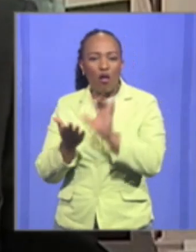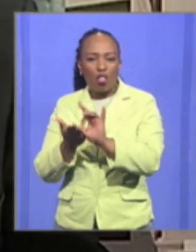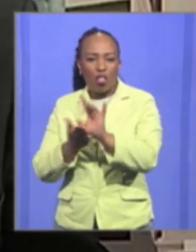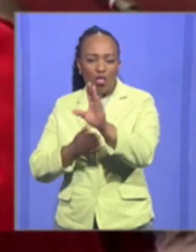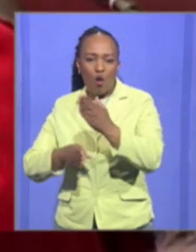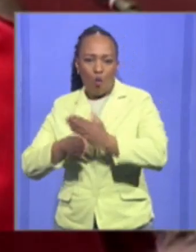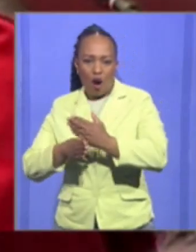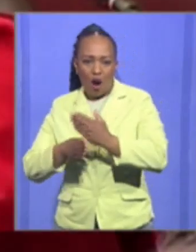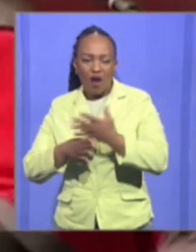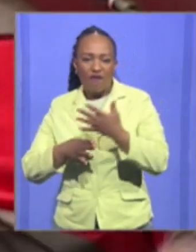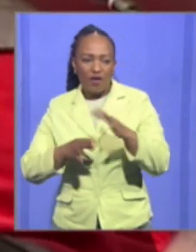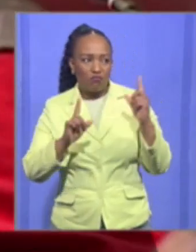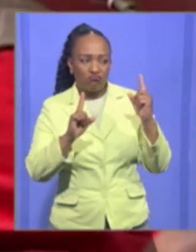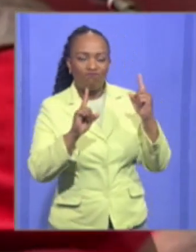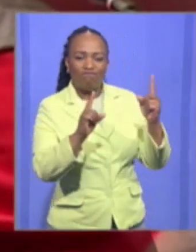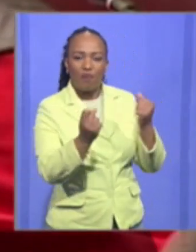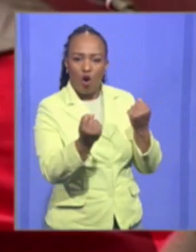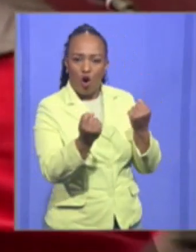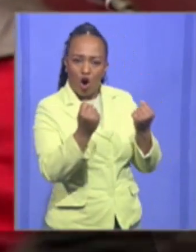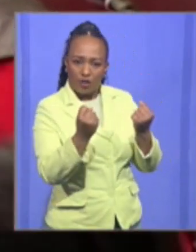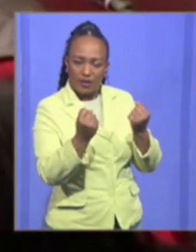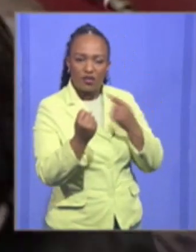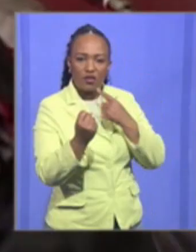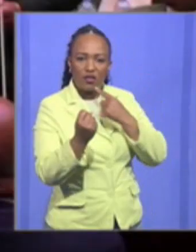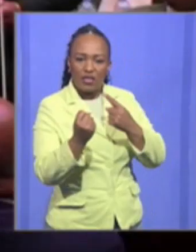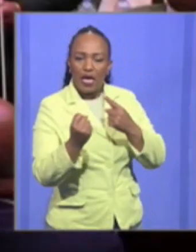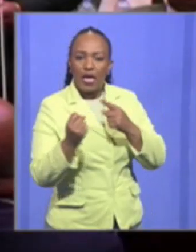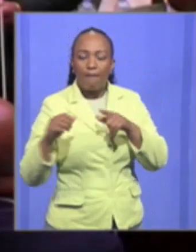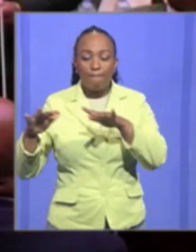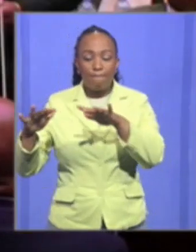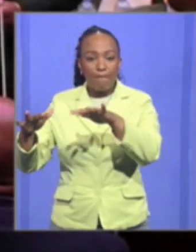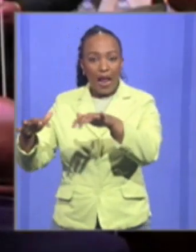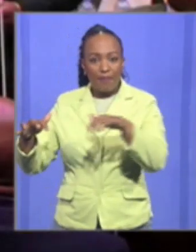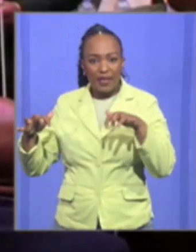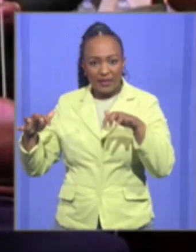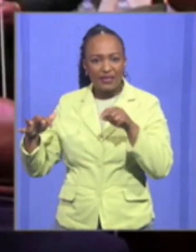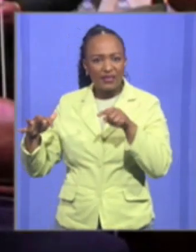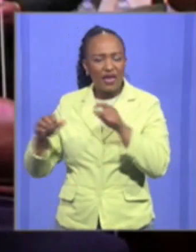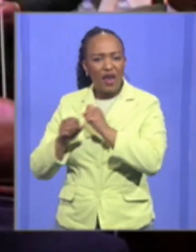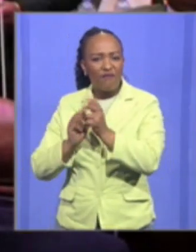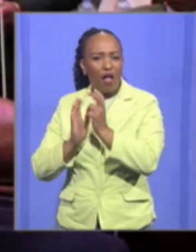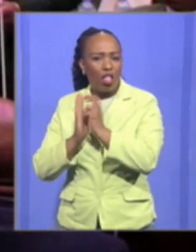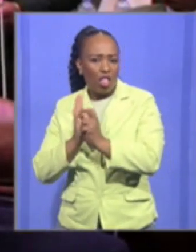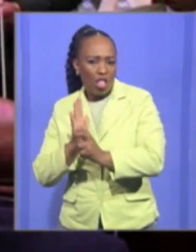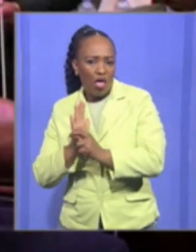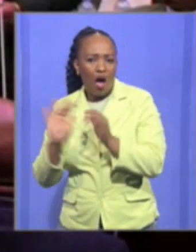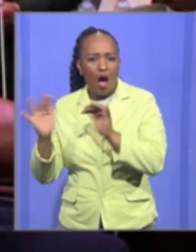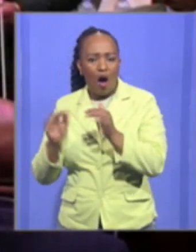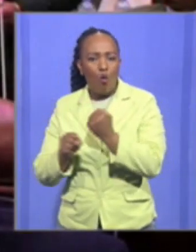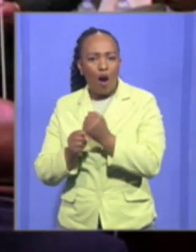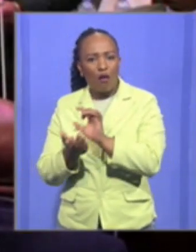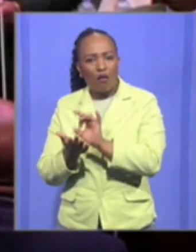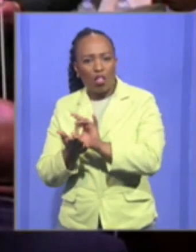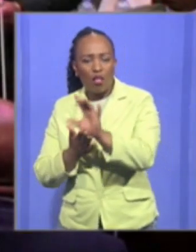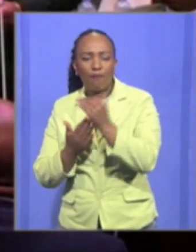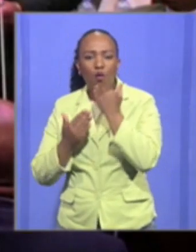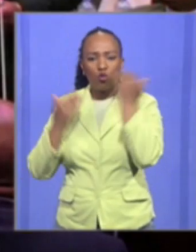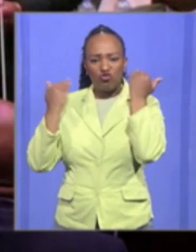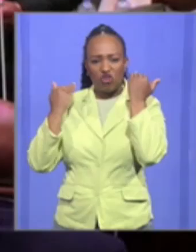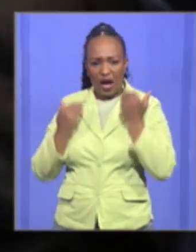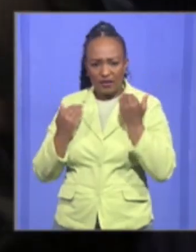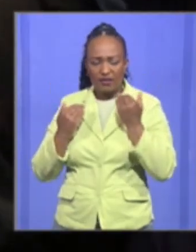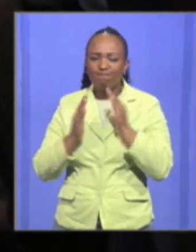kgorotsheko gore go kgatlhanong le molaotheo gore palamente e se hlame melao ka ga go rakwa mošomong ga baahlodi. O